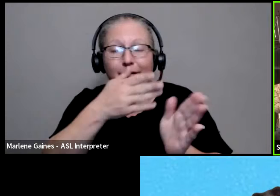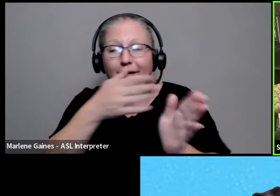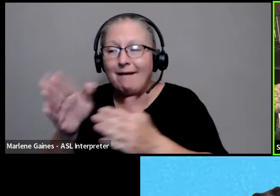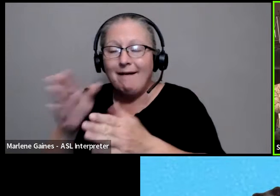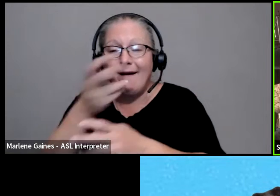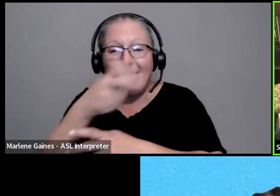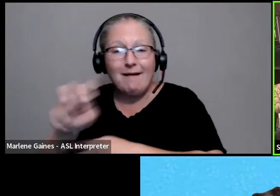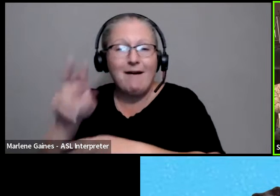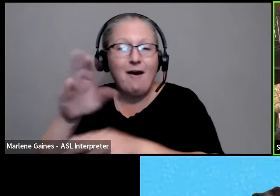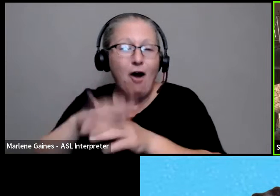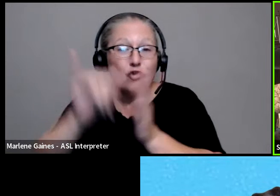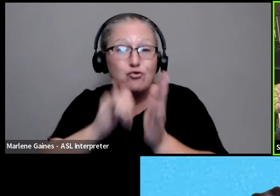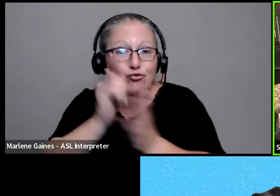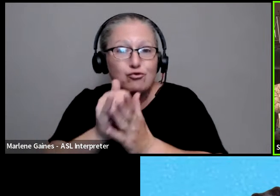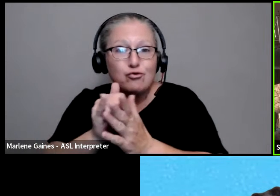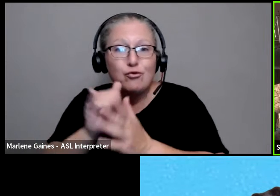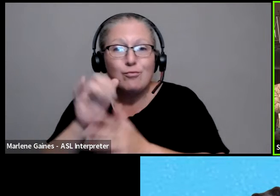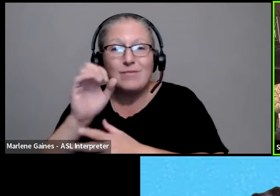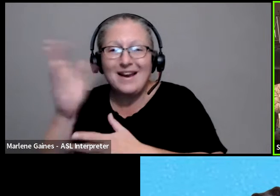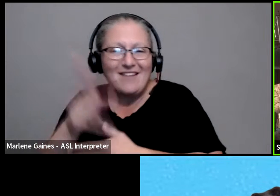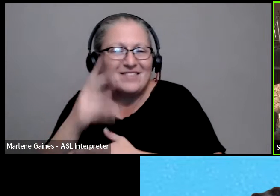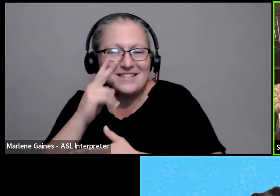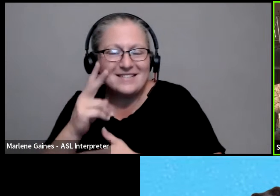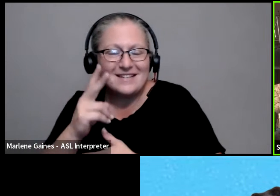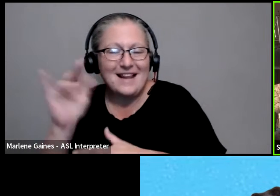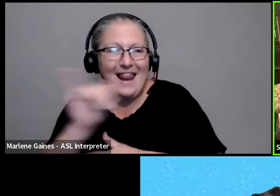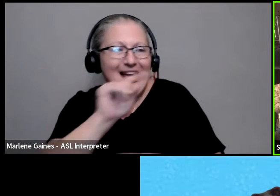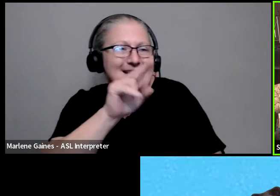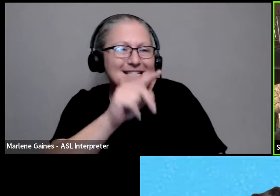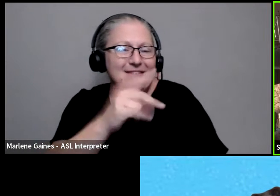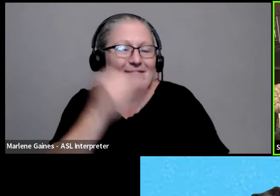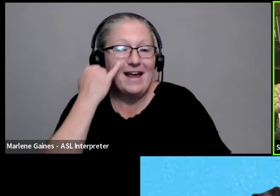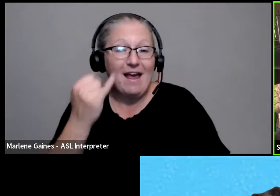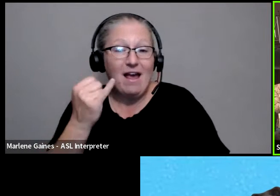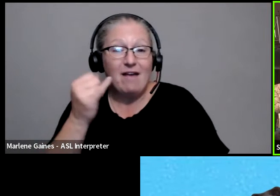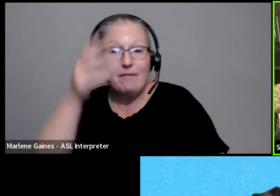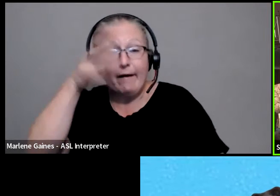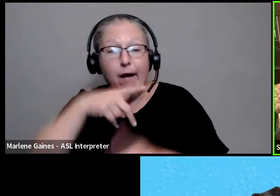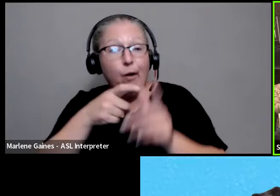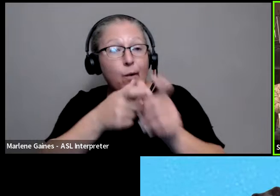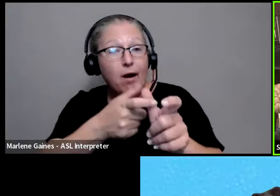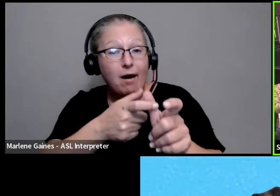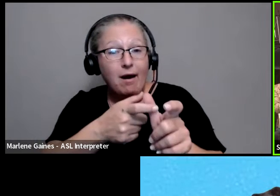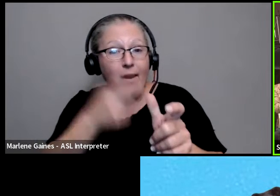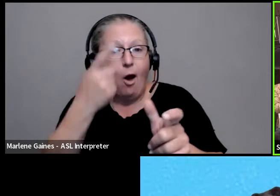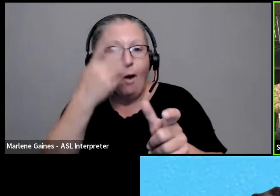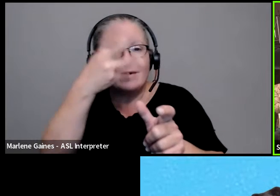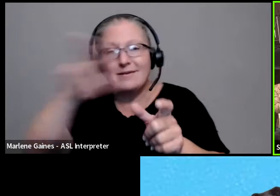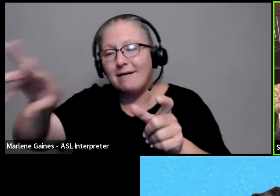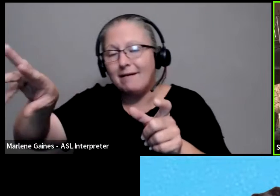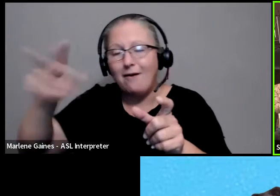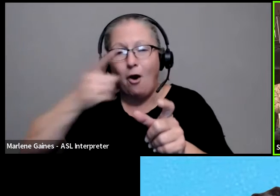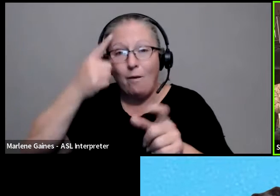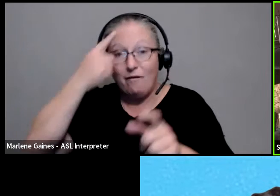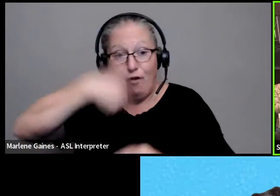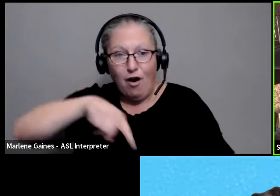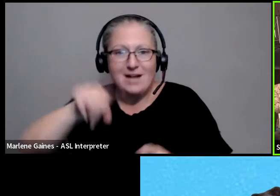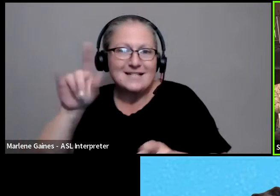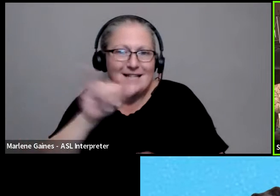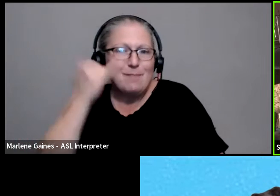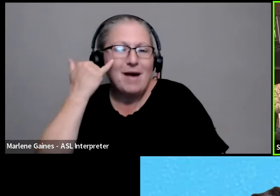how big something gets. Like I always think of television. If a guy runs on the field or something, they cut away. For us, it's like it's